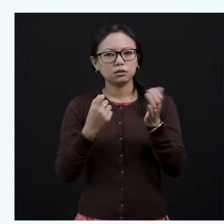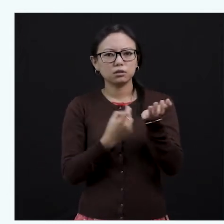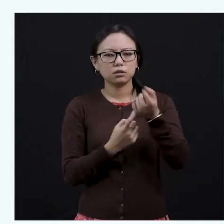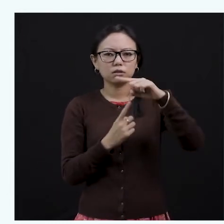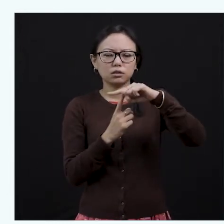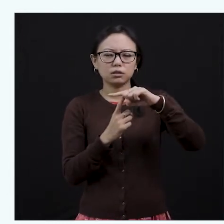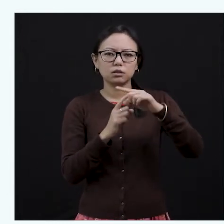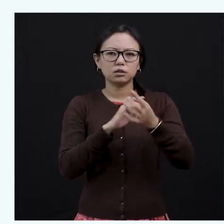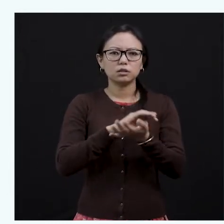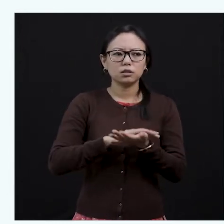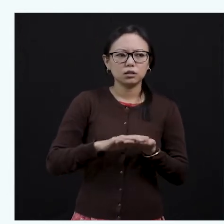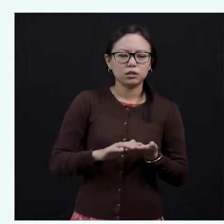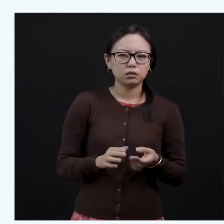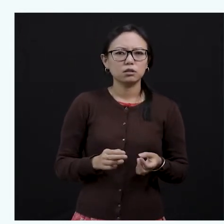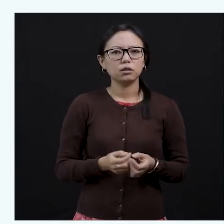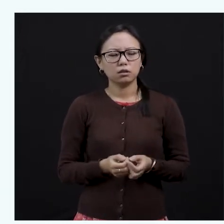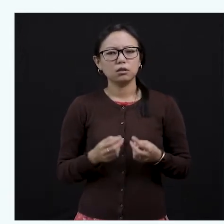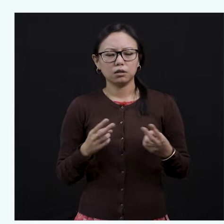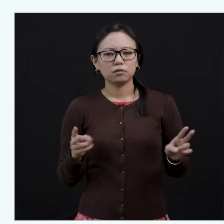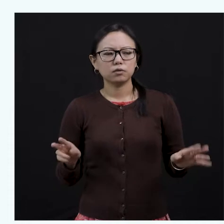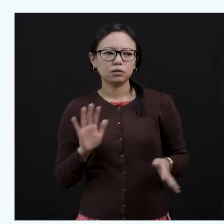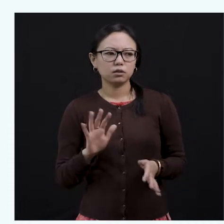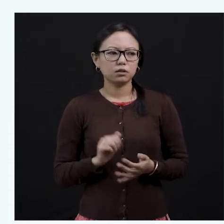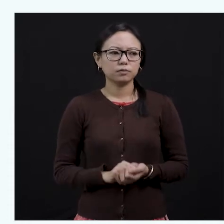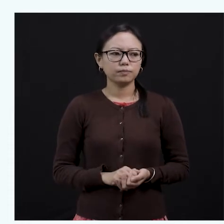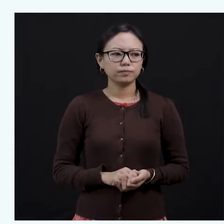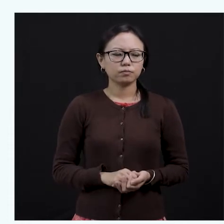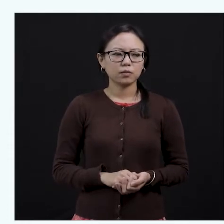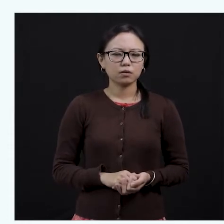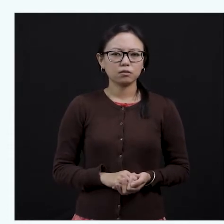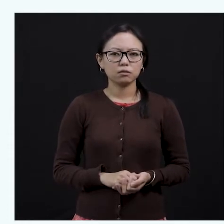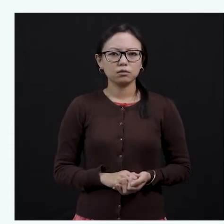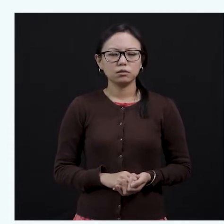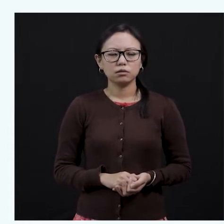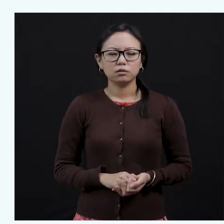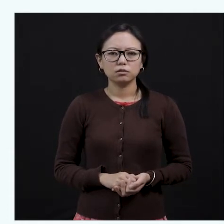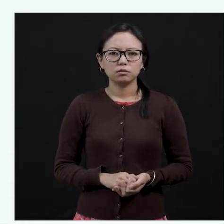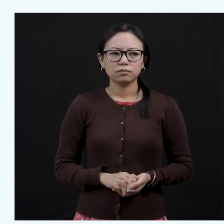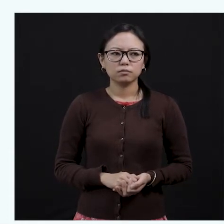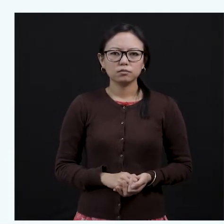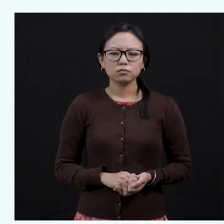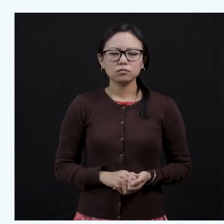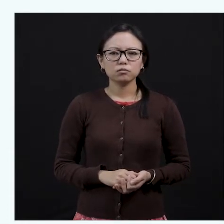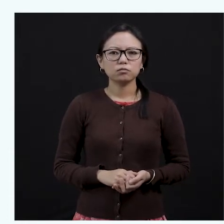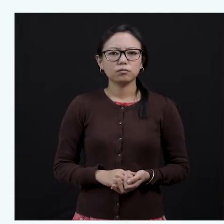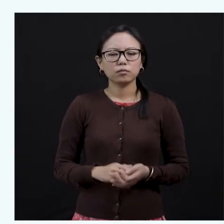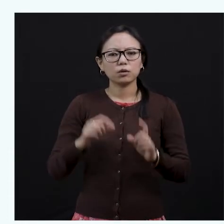there is one light area here, right? This is the sun. Okay, so all these planets,